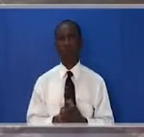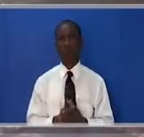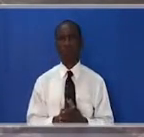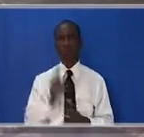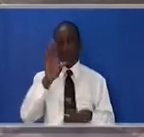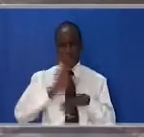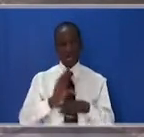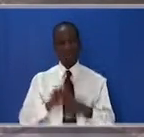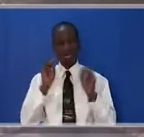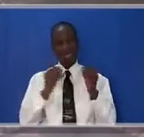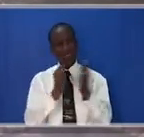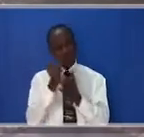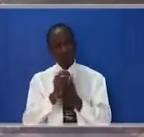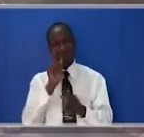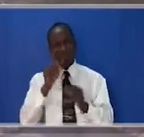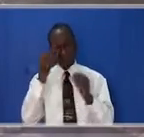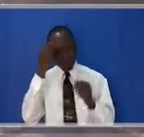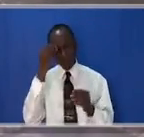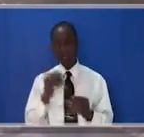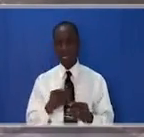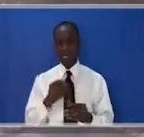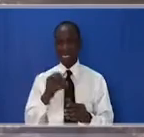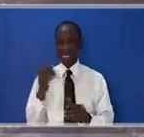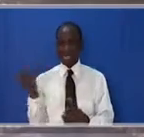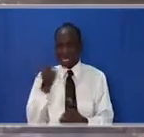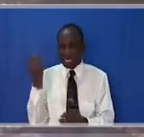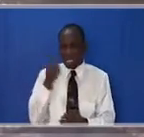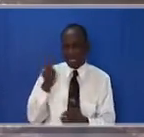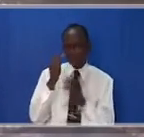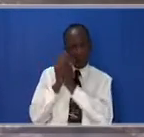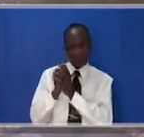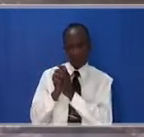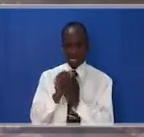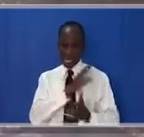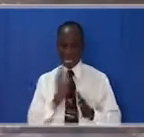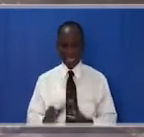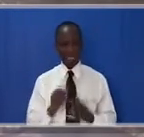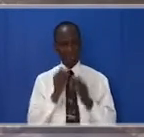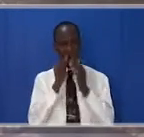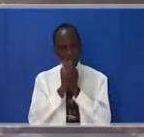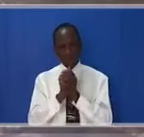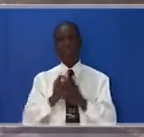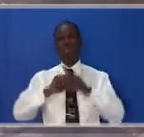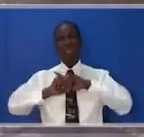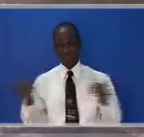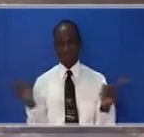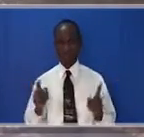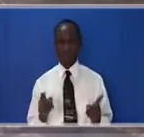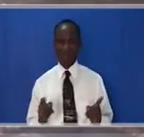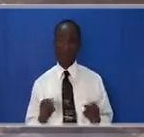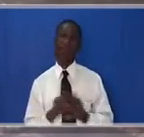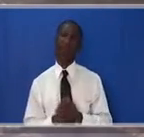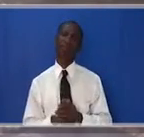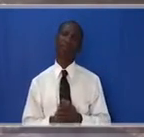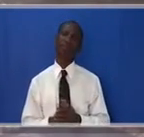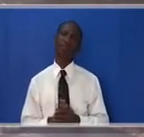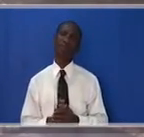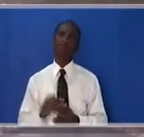for na woti ase apa mfufuro no mu wo kan Yohane Edisem eti ba ko nchiche mu